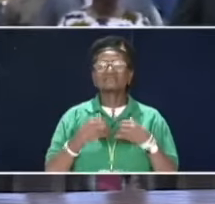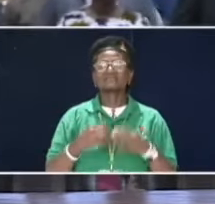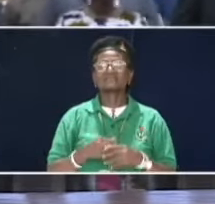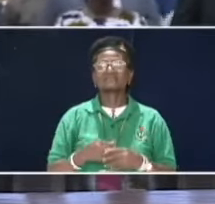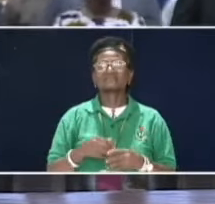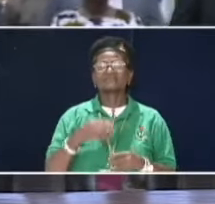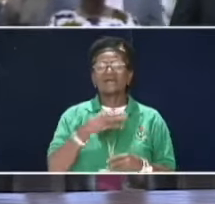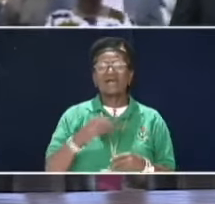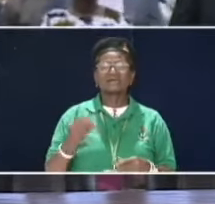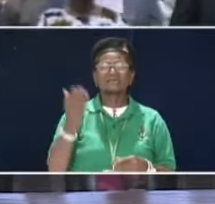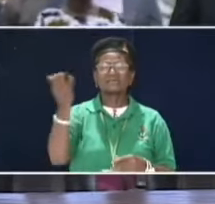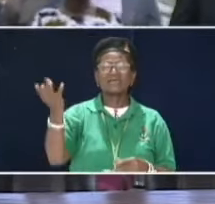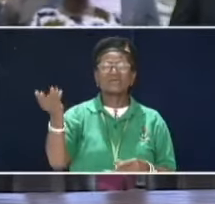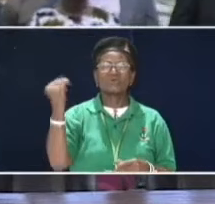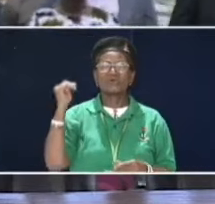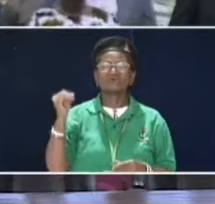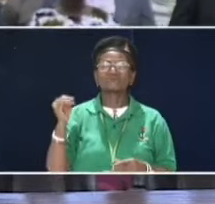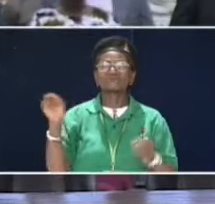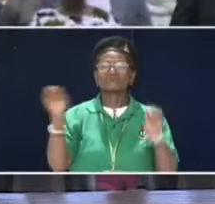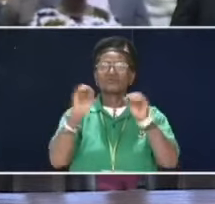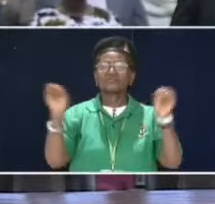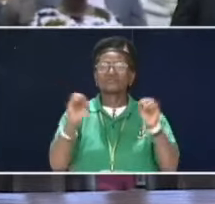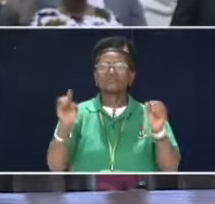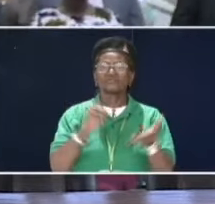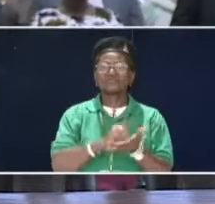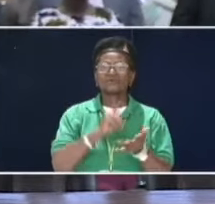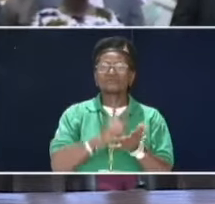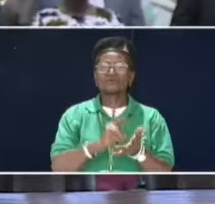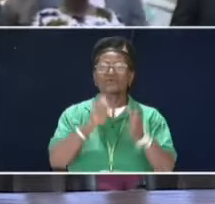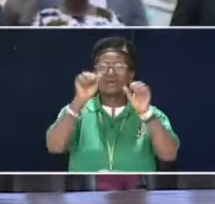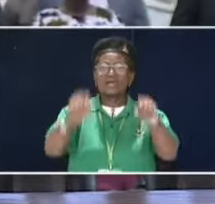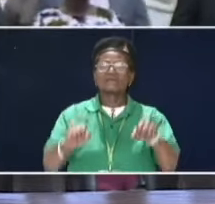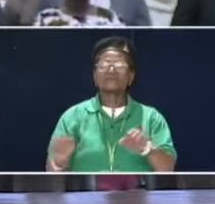and there was not any doctor could do to help her.